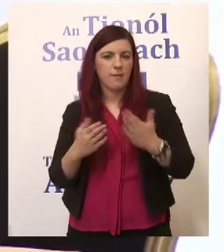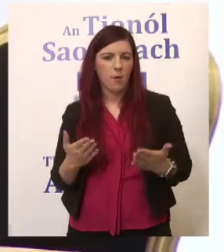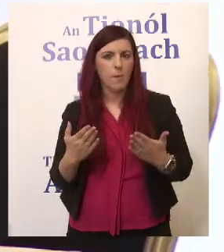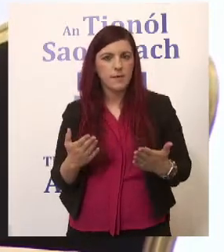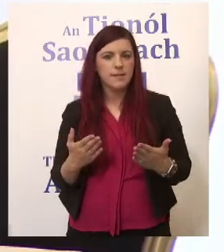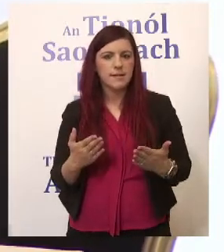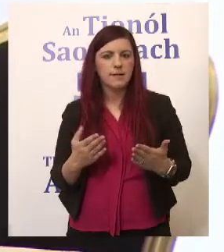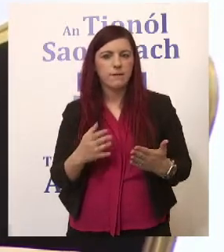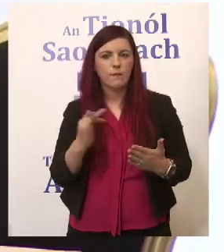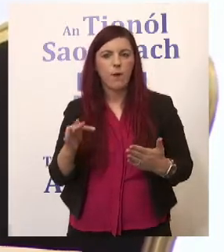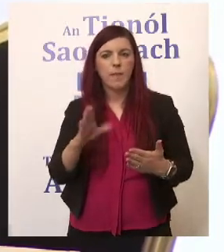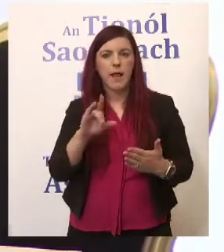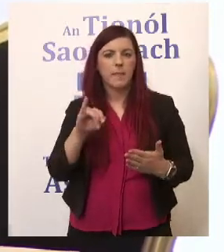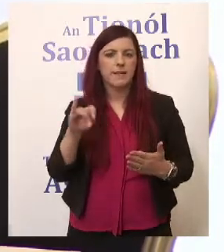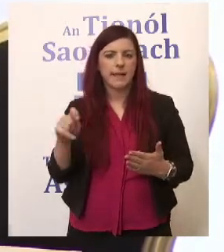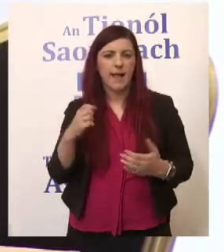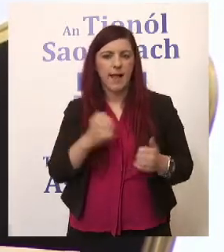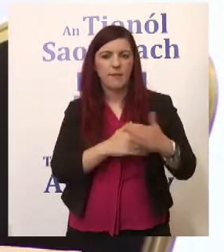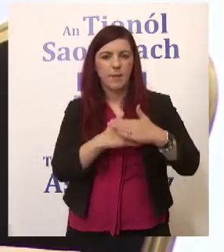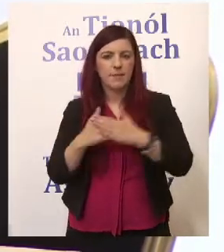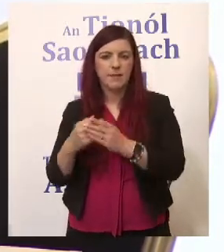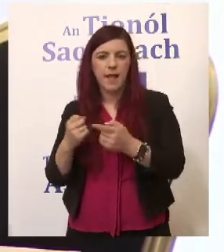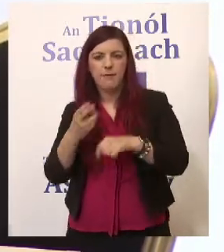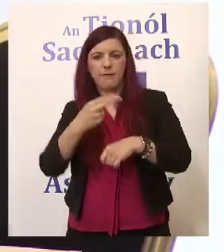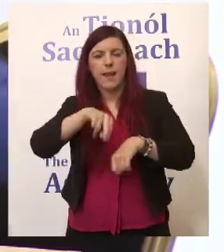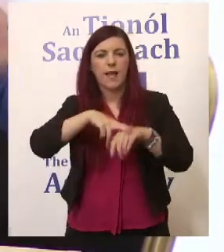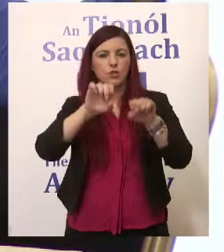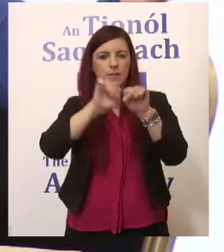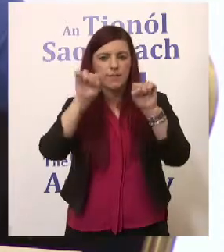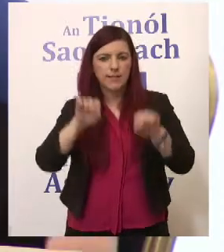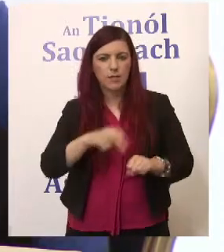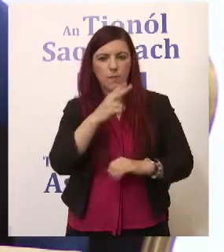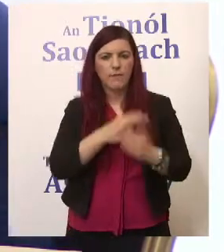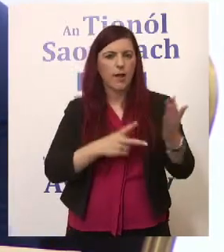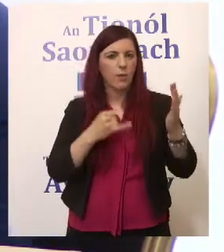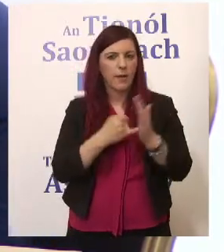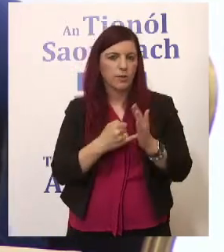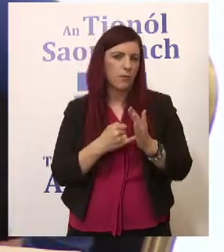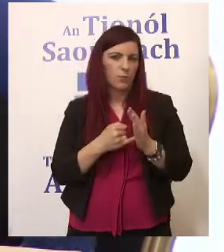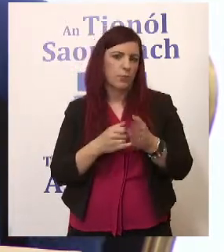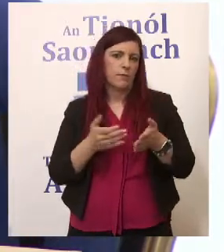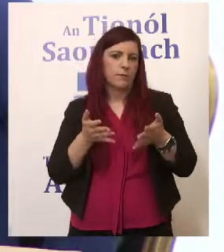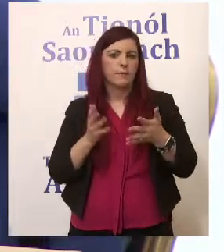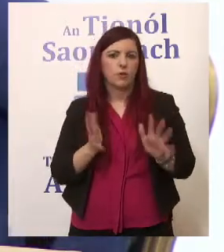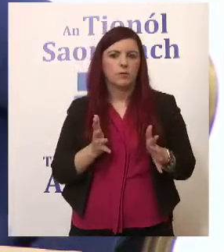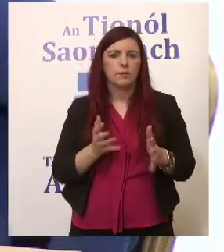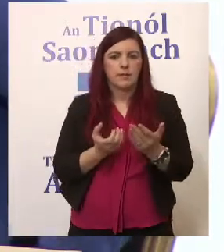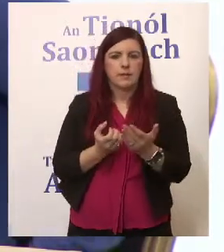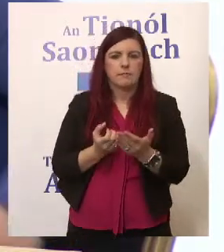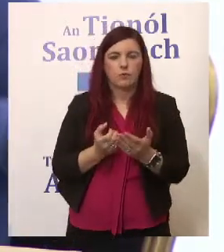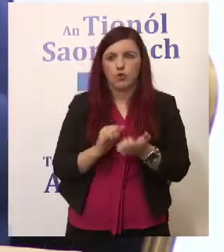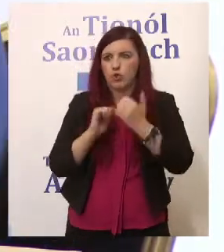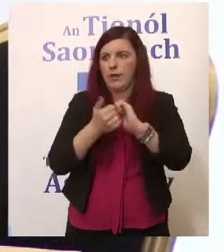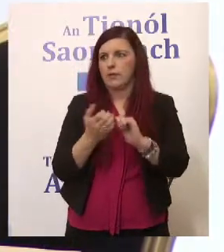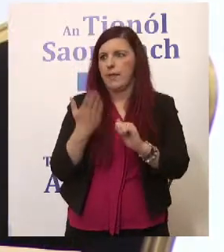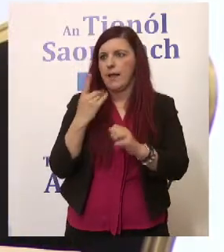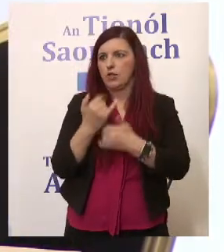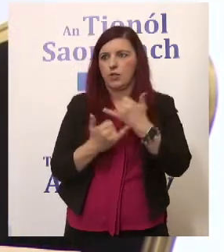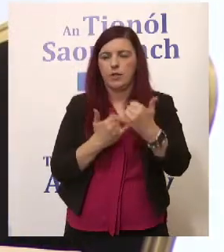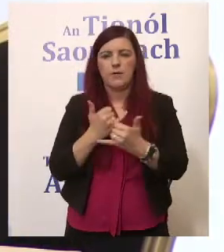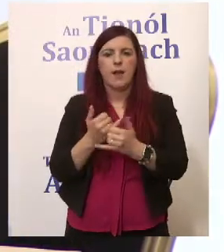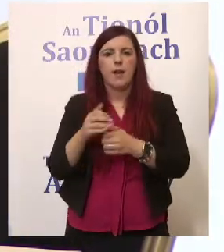the local property tax. There's a national system of valuation which has just been gone through in the past year, and